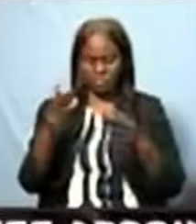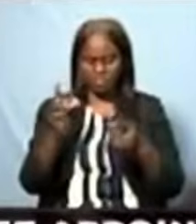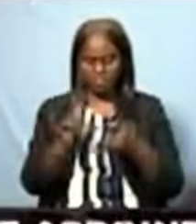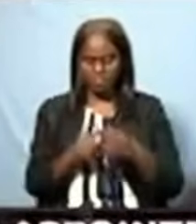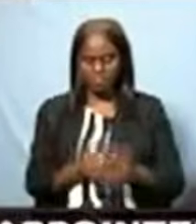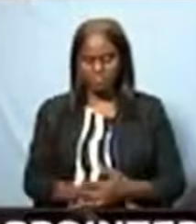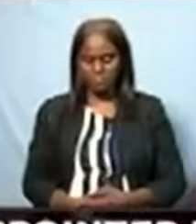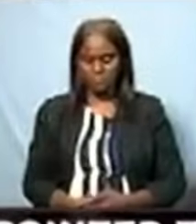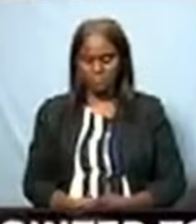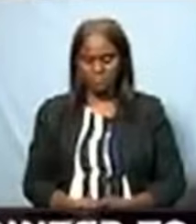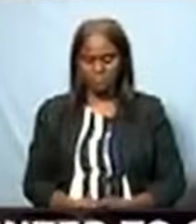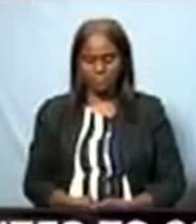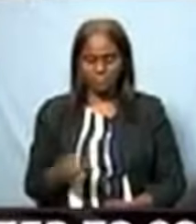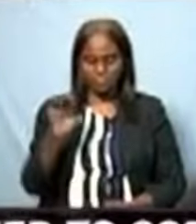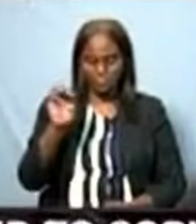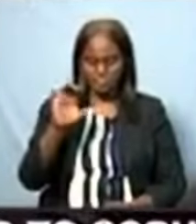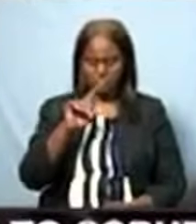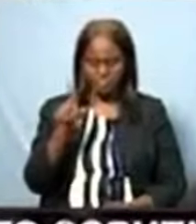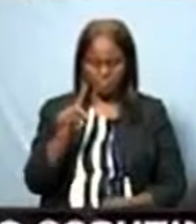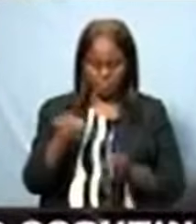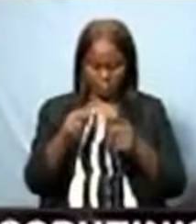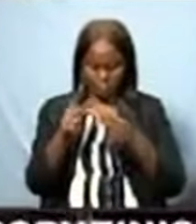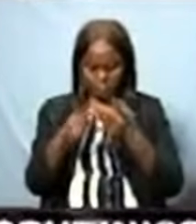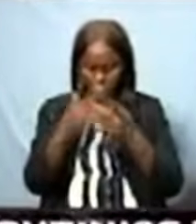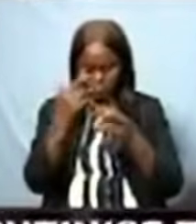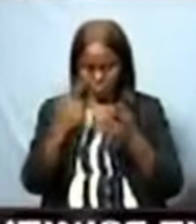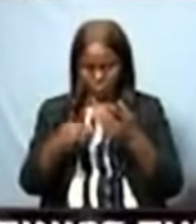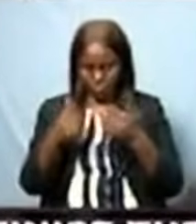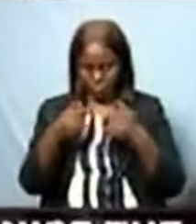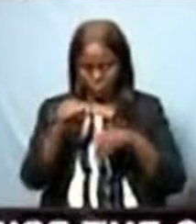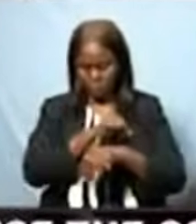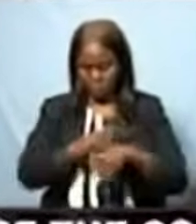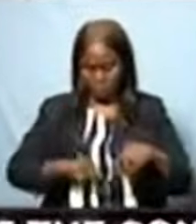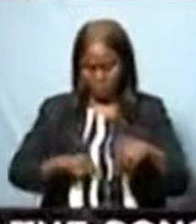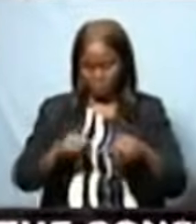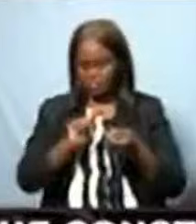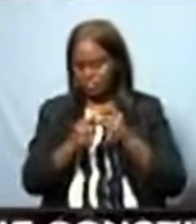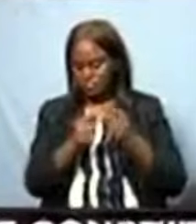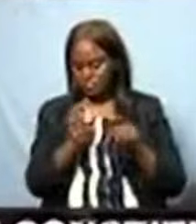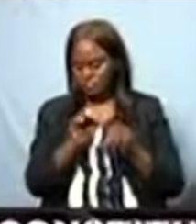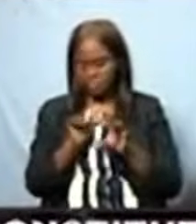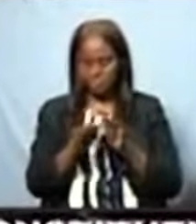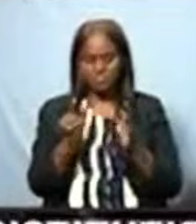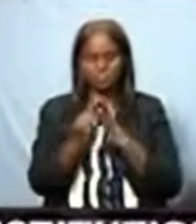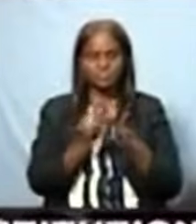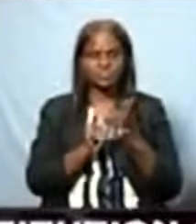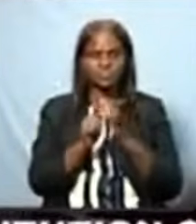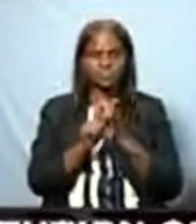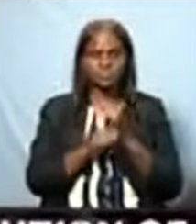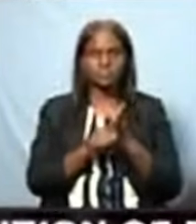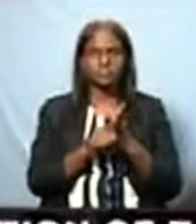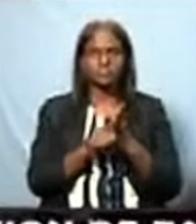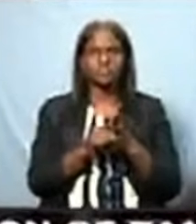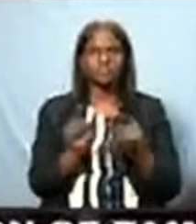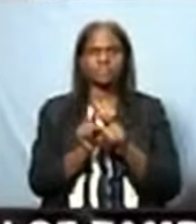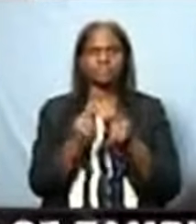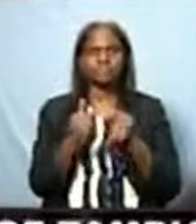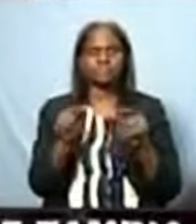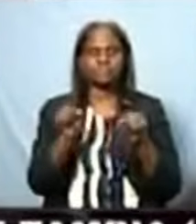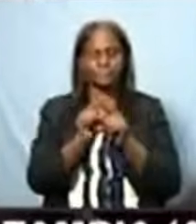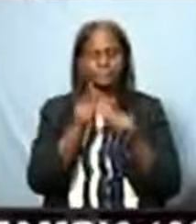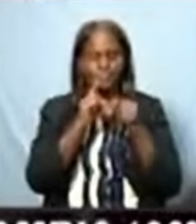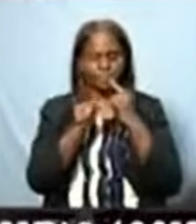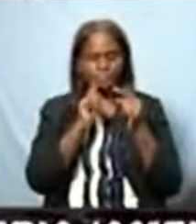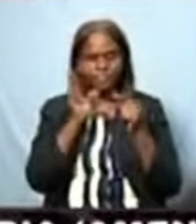the Electoral Commission, meaning that there must be surgery or amendment on these two pieces of registration. And having said